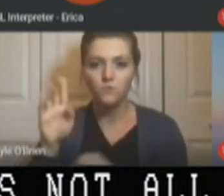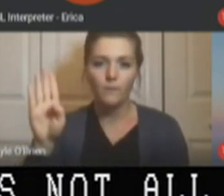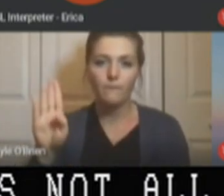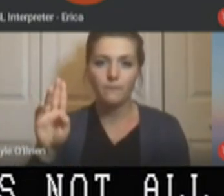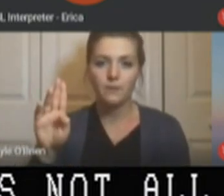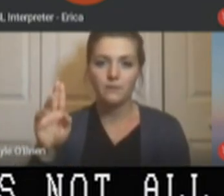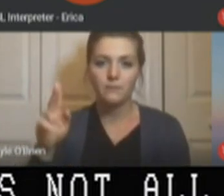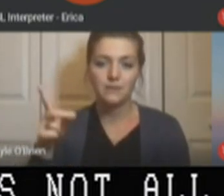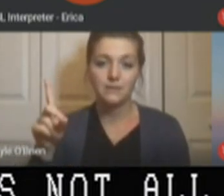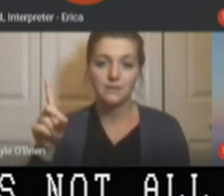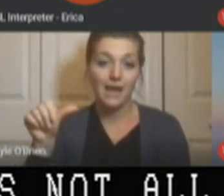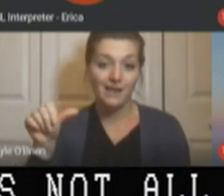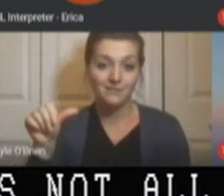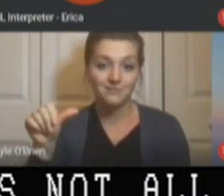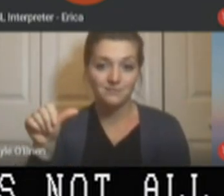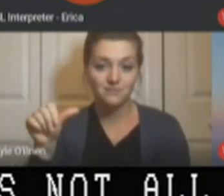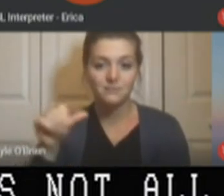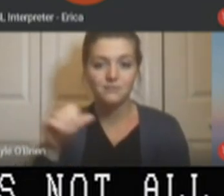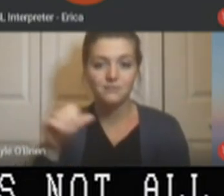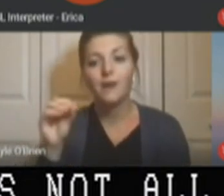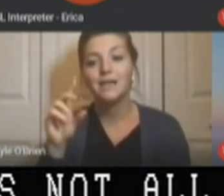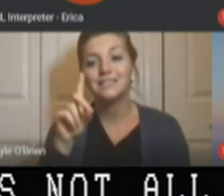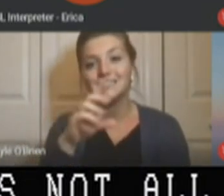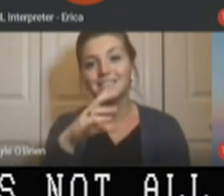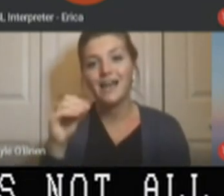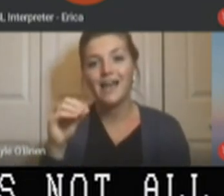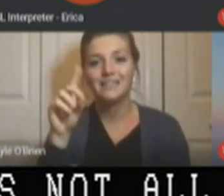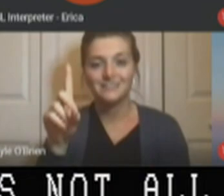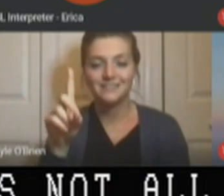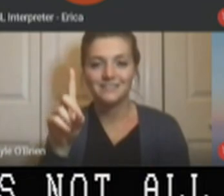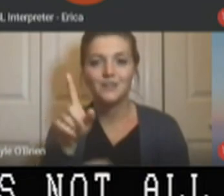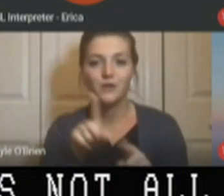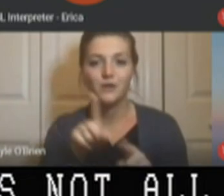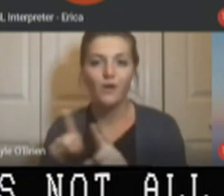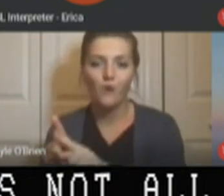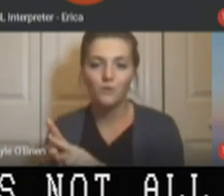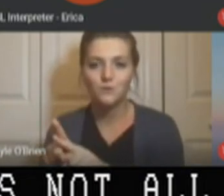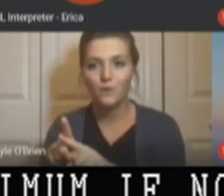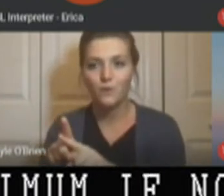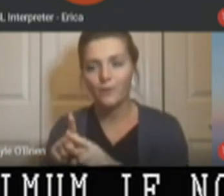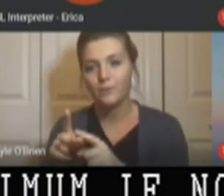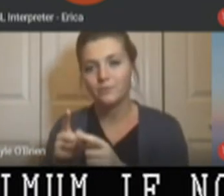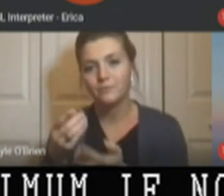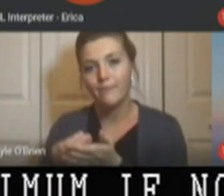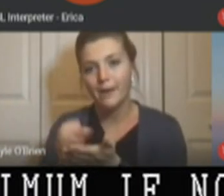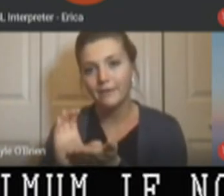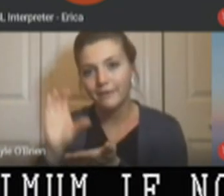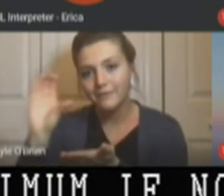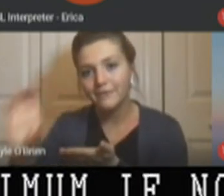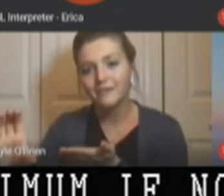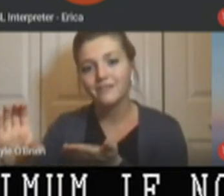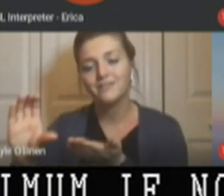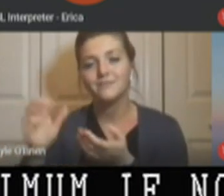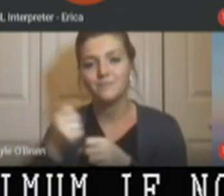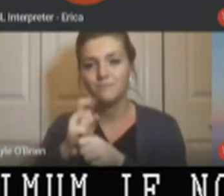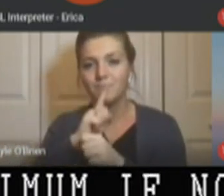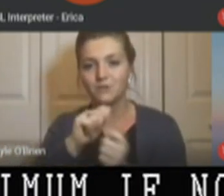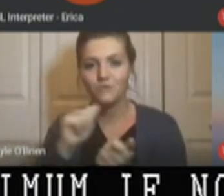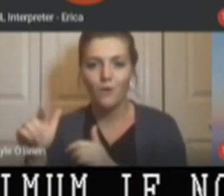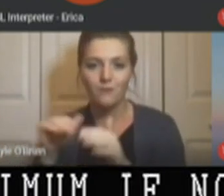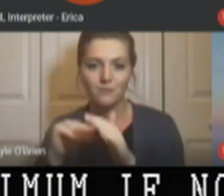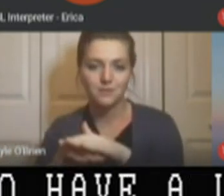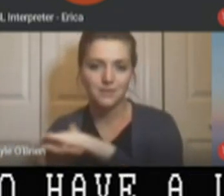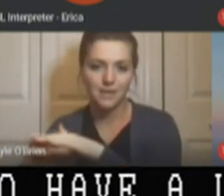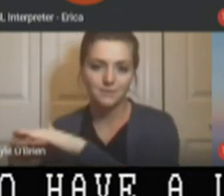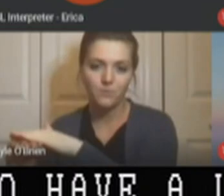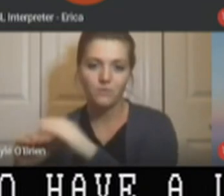But D&D also funds developments. They also have a lot of land that they RFP out for housing. And then BHA, a lot of people are